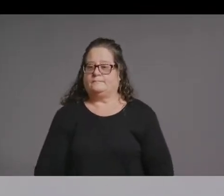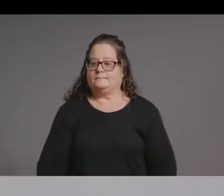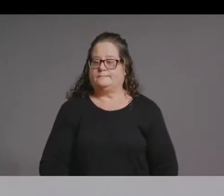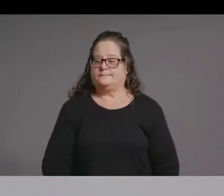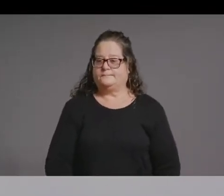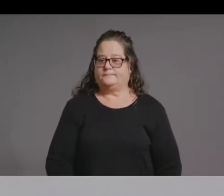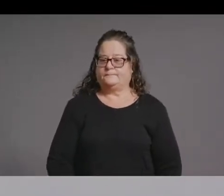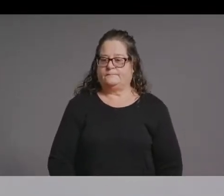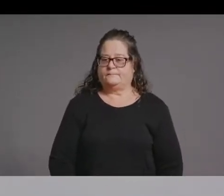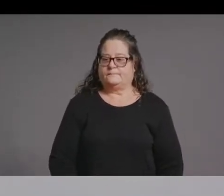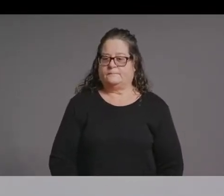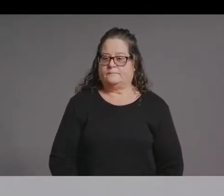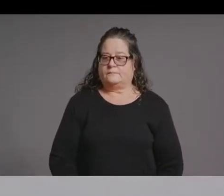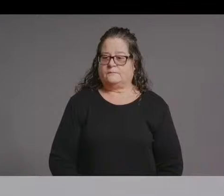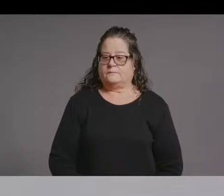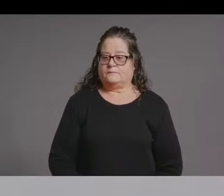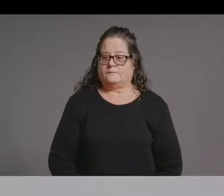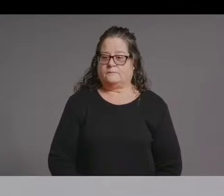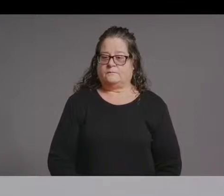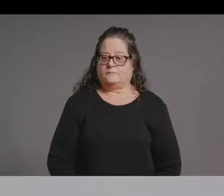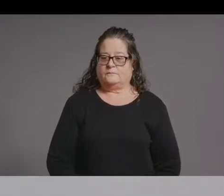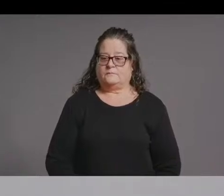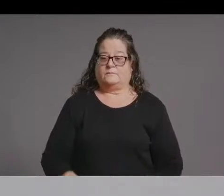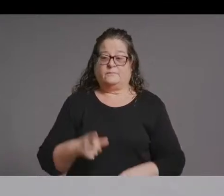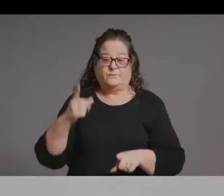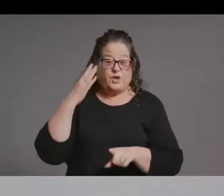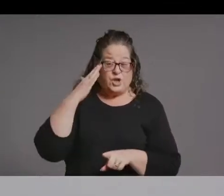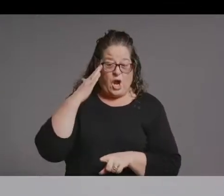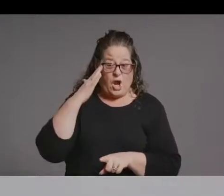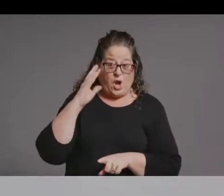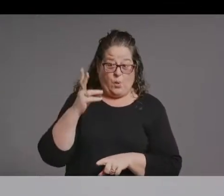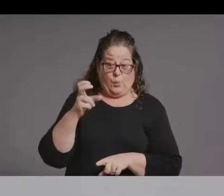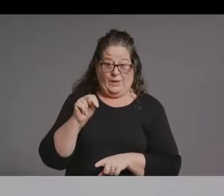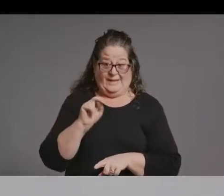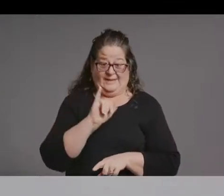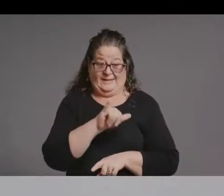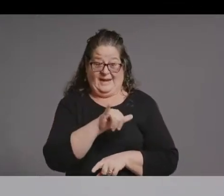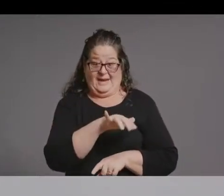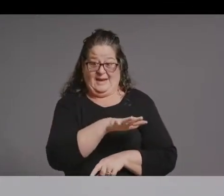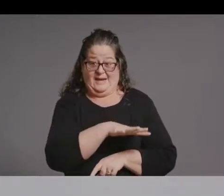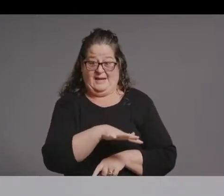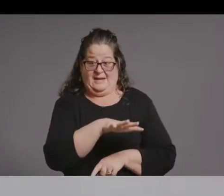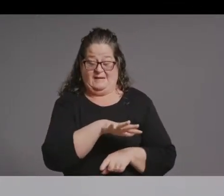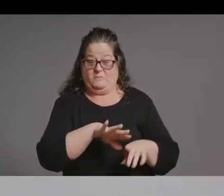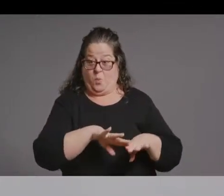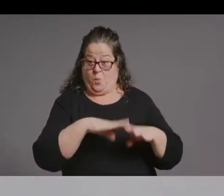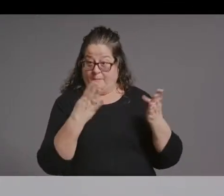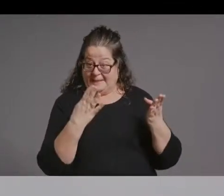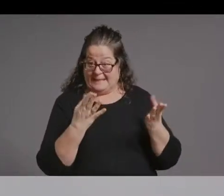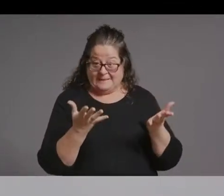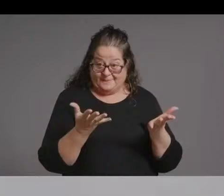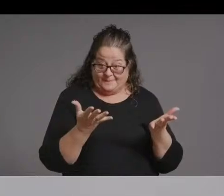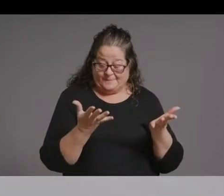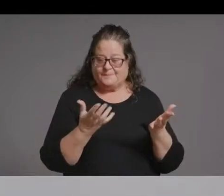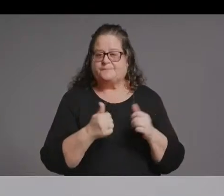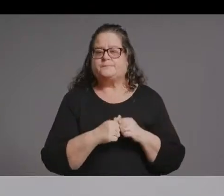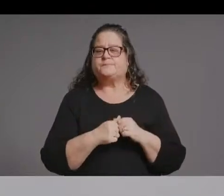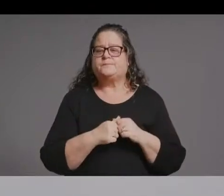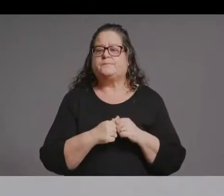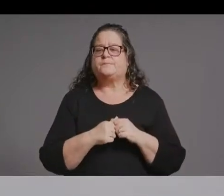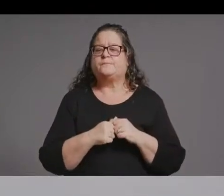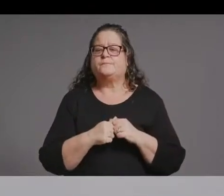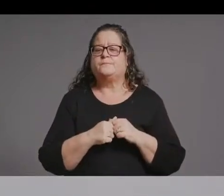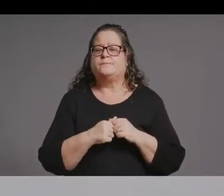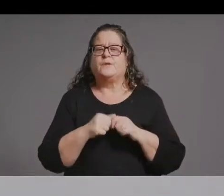managed site is, or the sites rather, are going to be up and running? So I know that they're trying to get it before the end of April, and